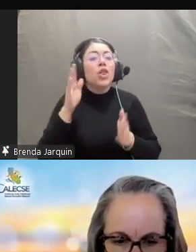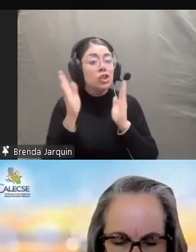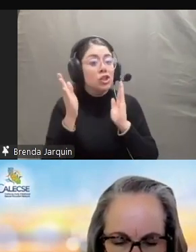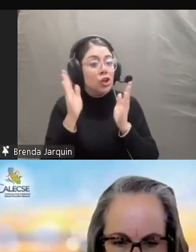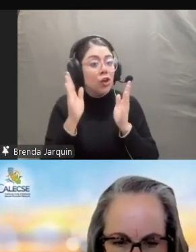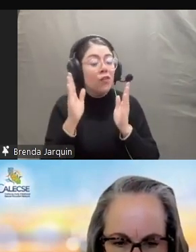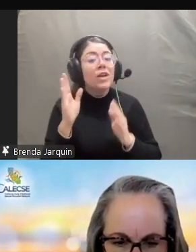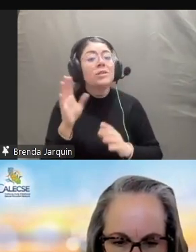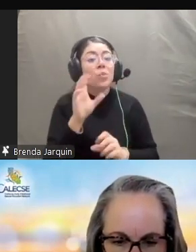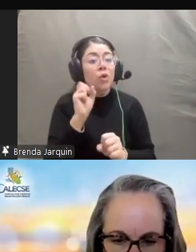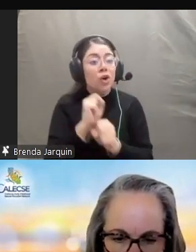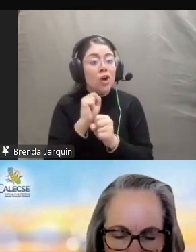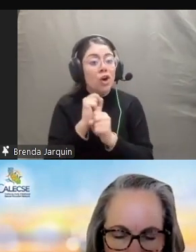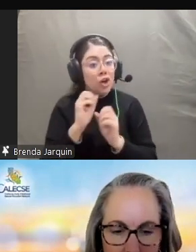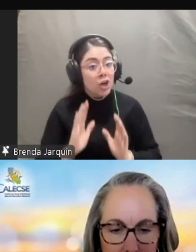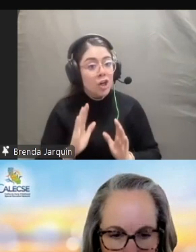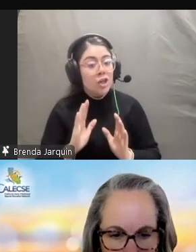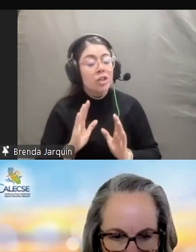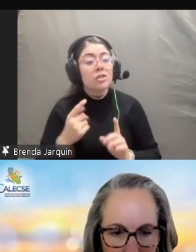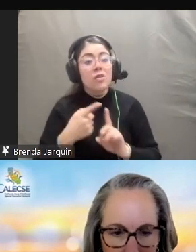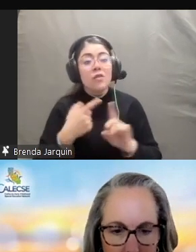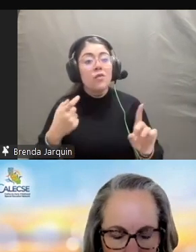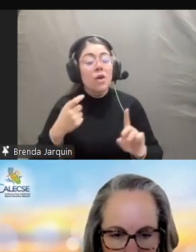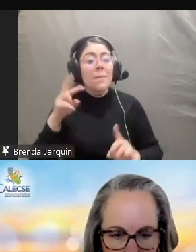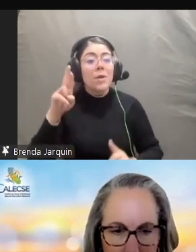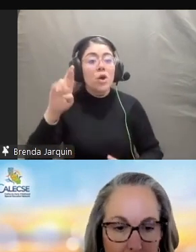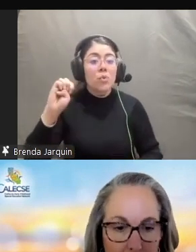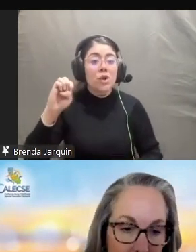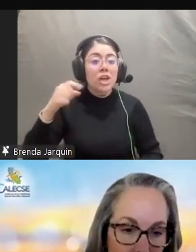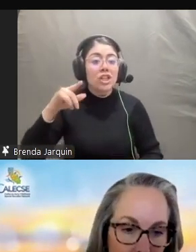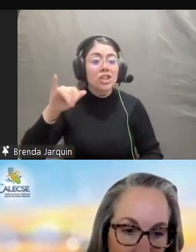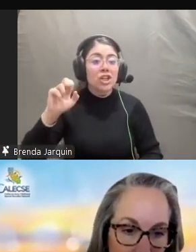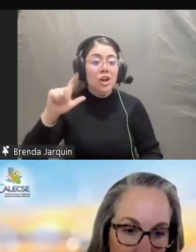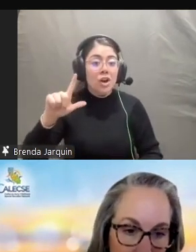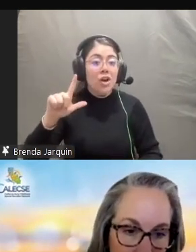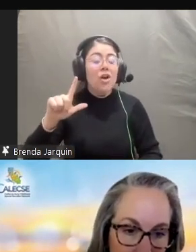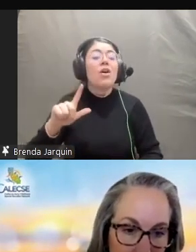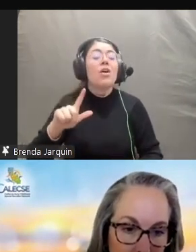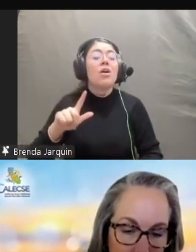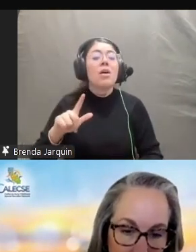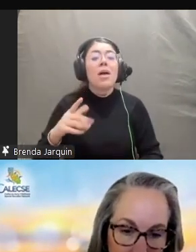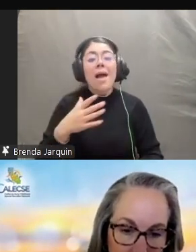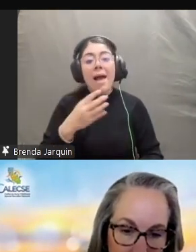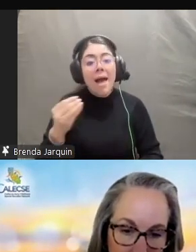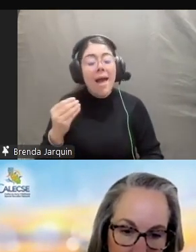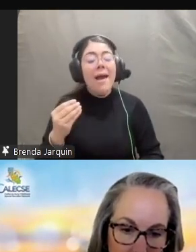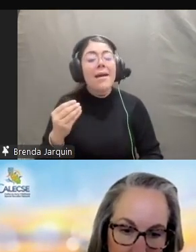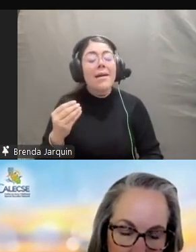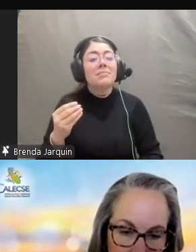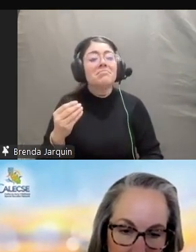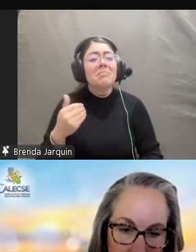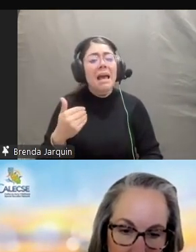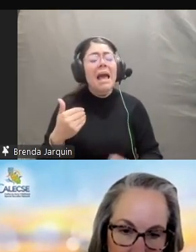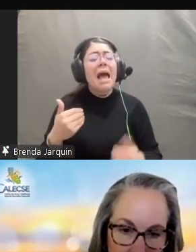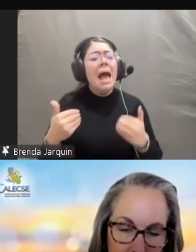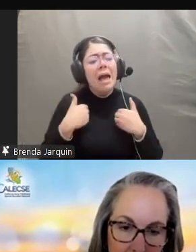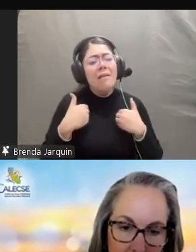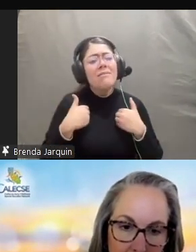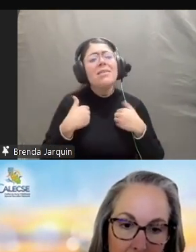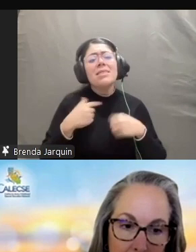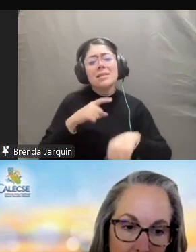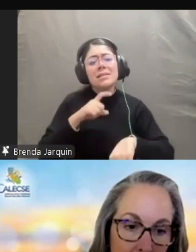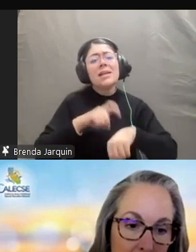from Regional Center to have other times to communicate and connect is really important in developing